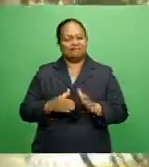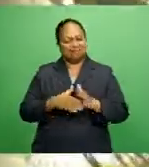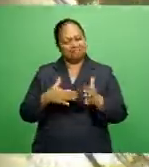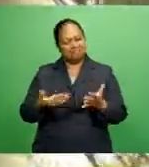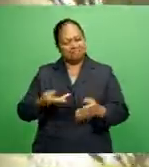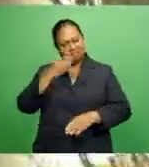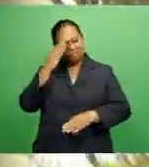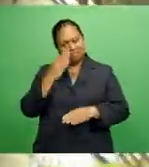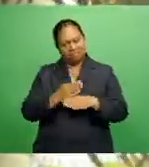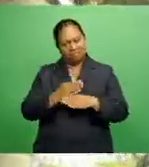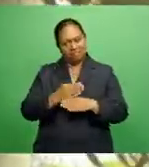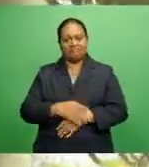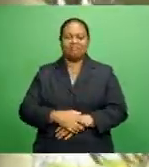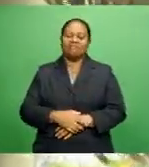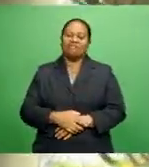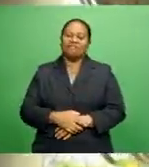hopeful